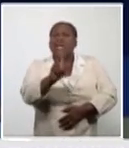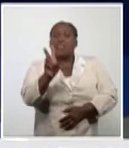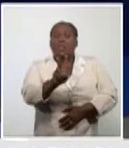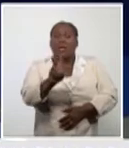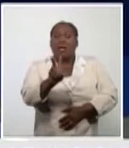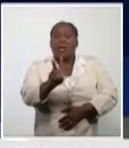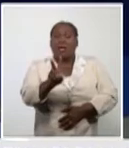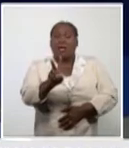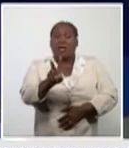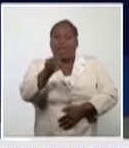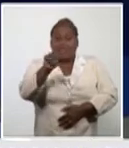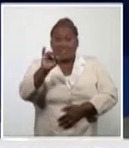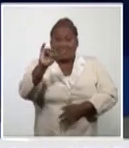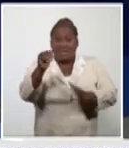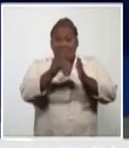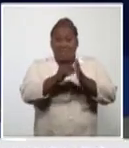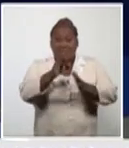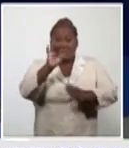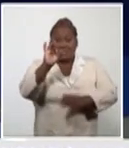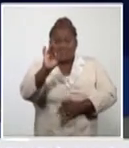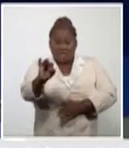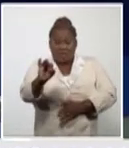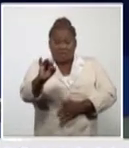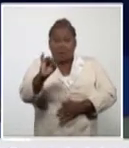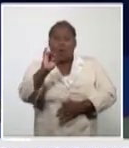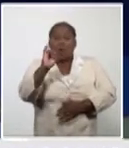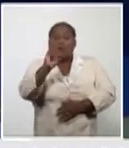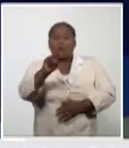6,687 Cuban residents abroad and